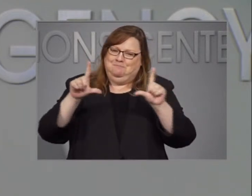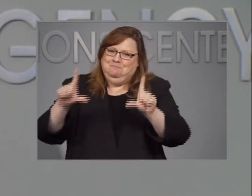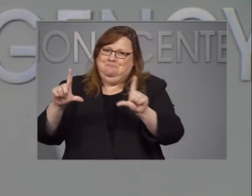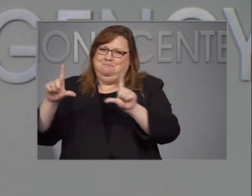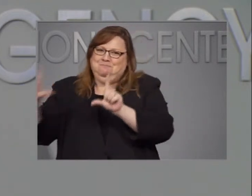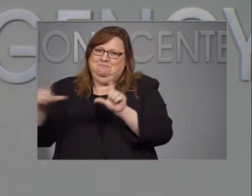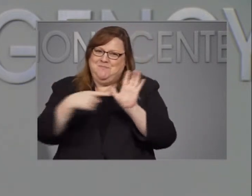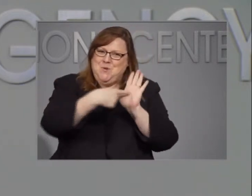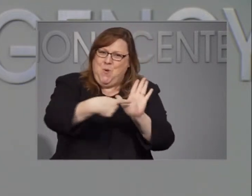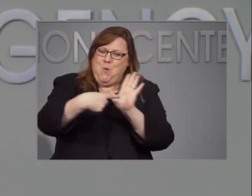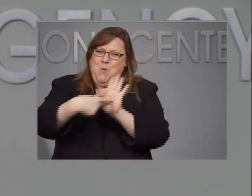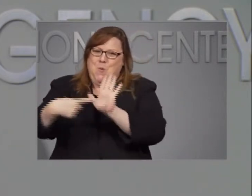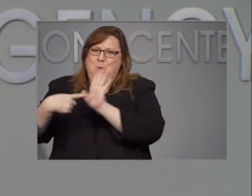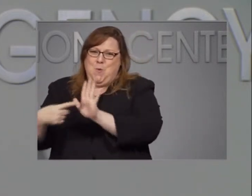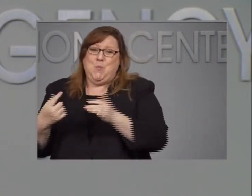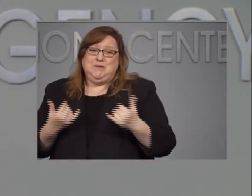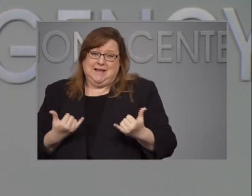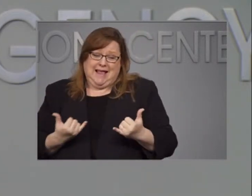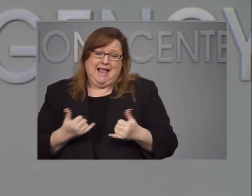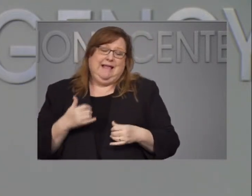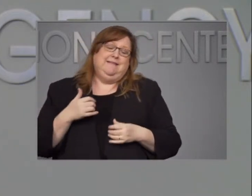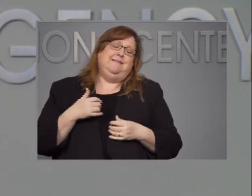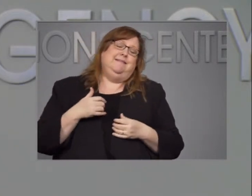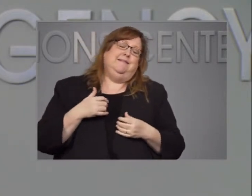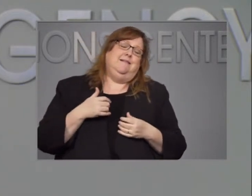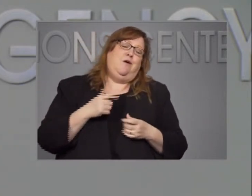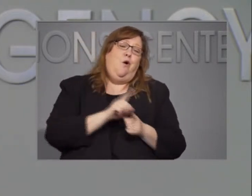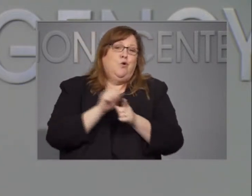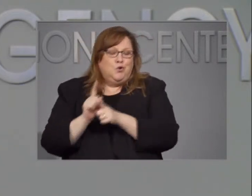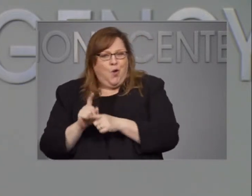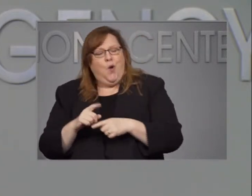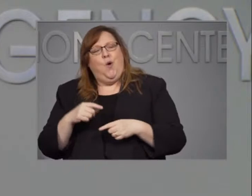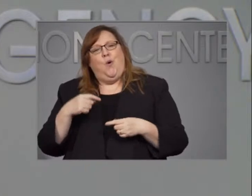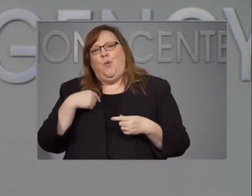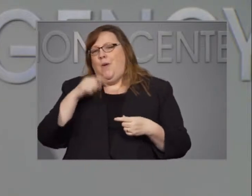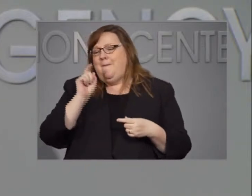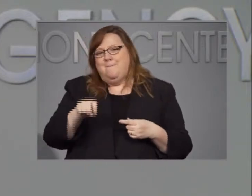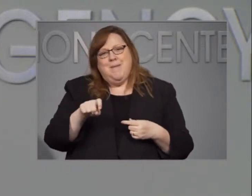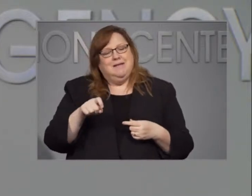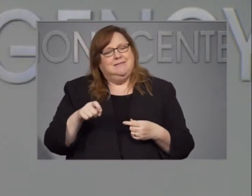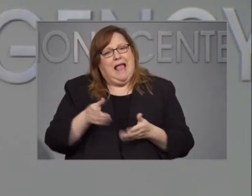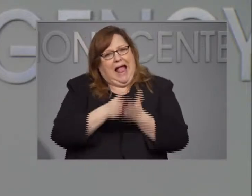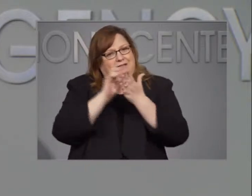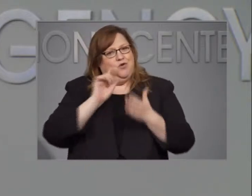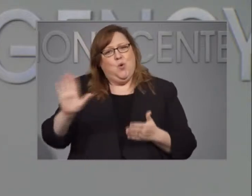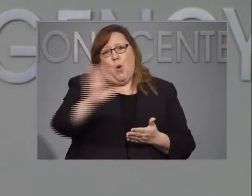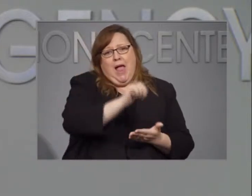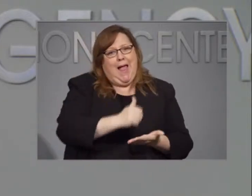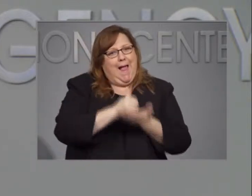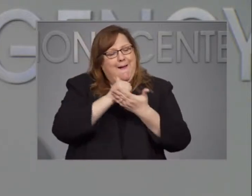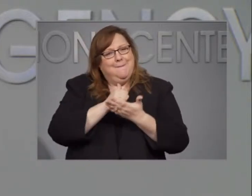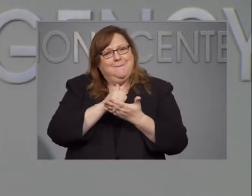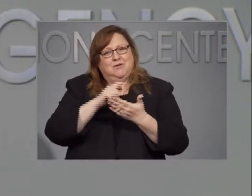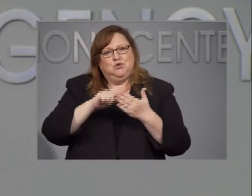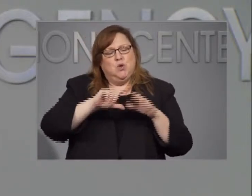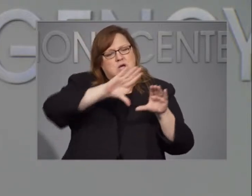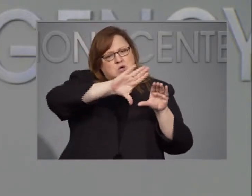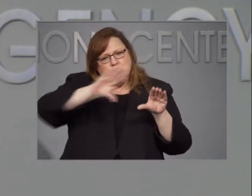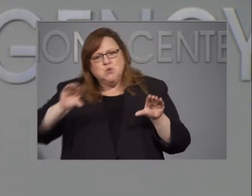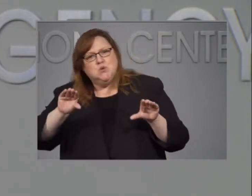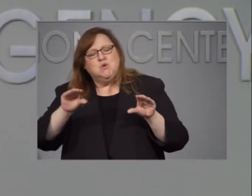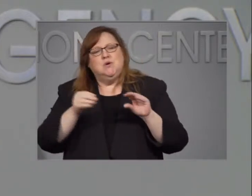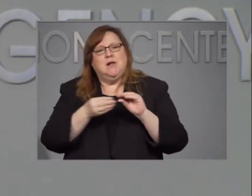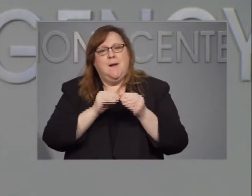are going. And then, as the governor said, how we can truly impact them, because nothing is set in stone. These trends don't mean that our fate is